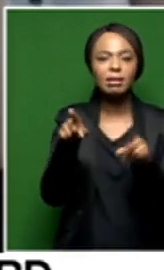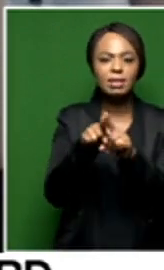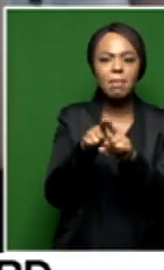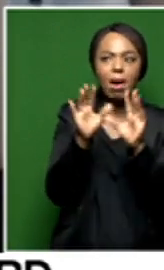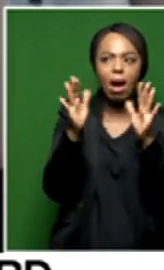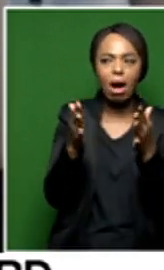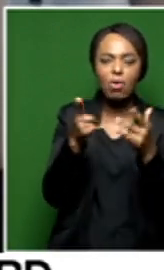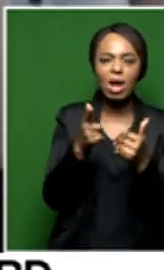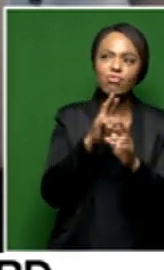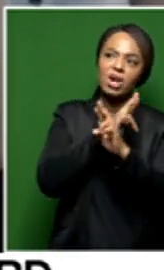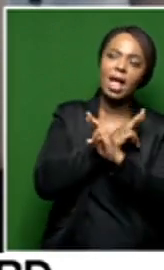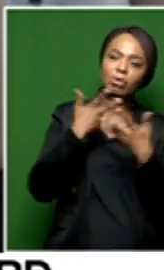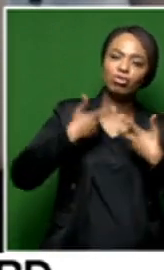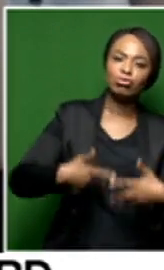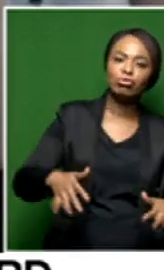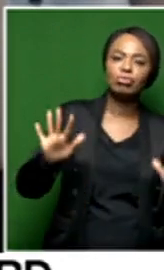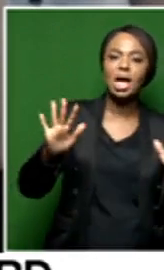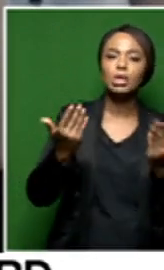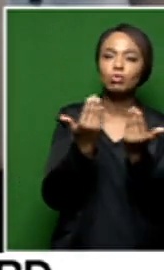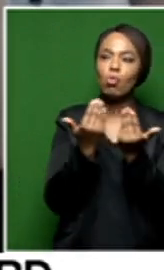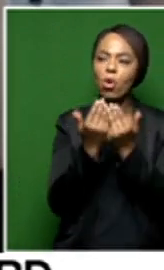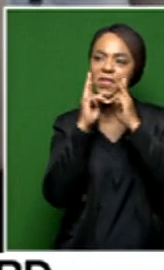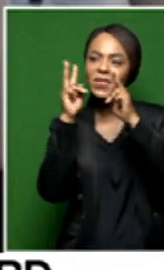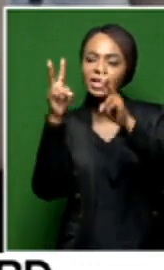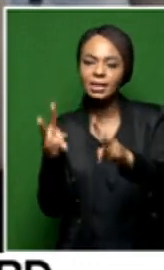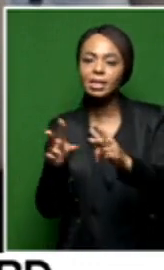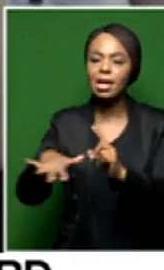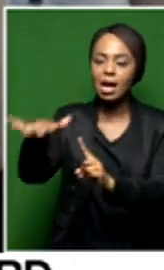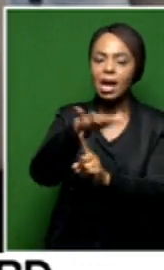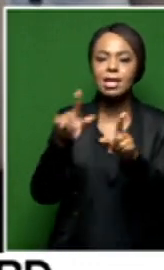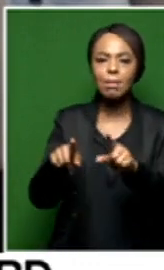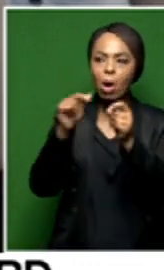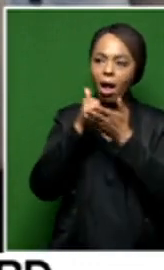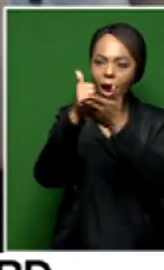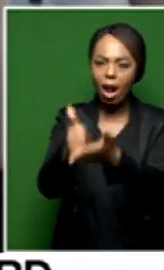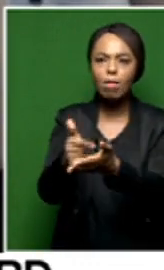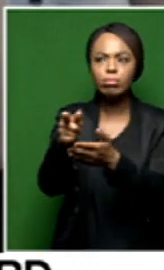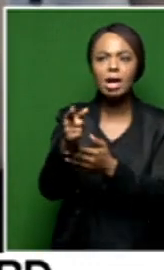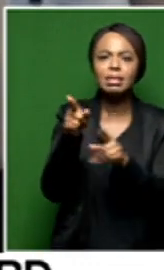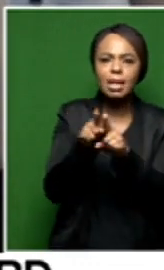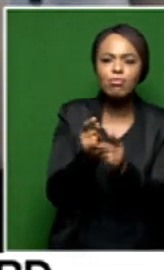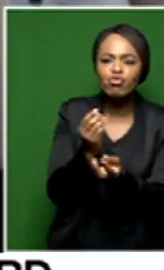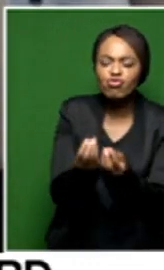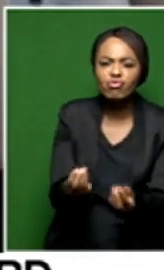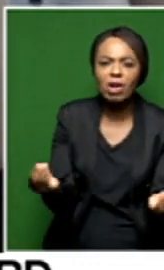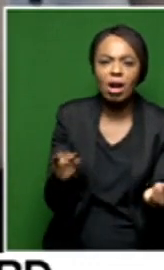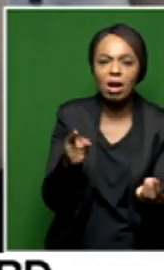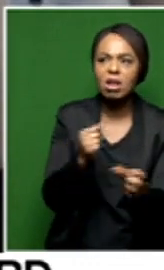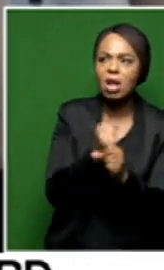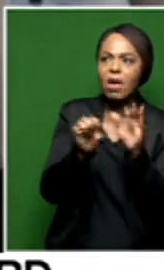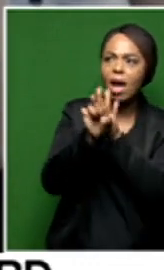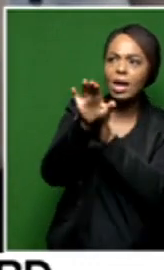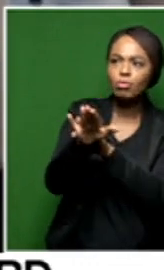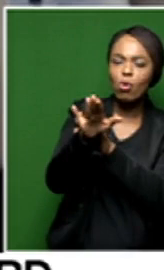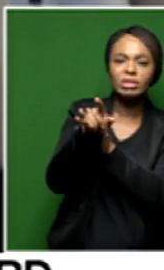the industry to relax. We've got school visits where we're going to schools across Cape Town, helping them realize, helping young kids would never be exposed to